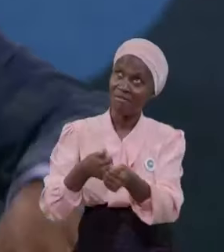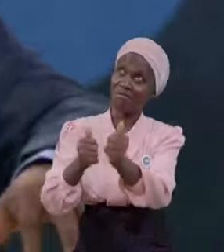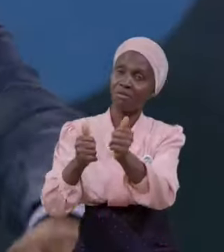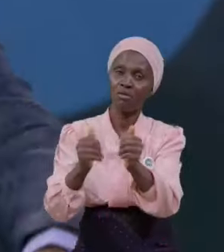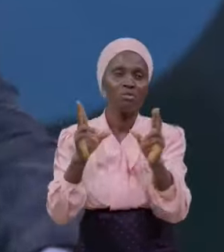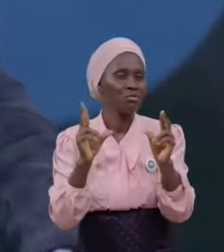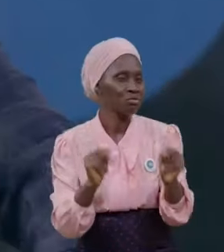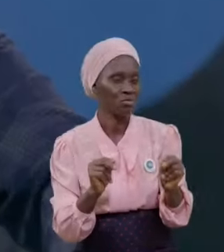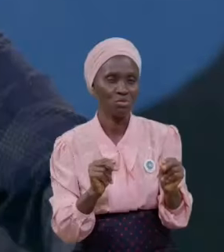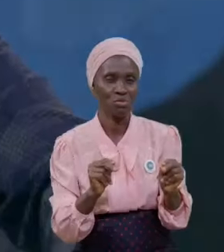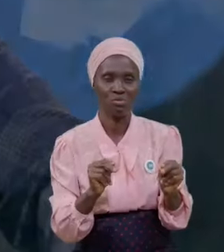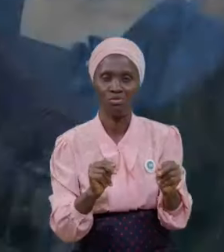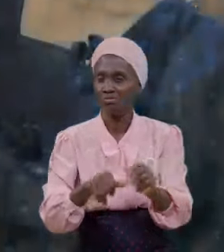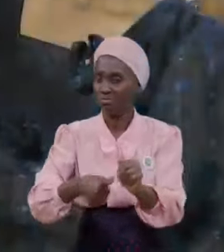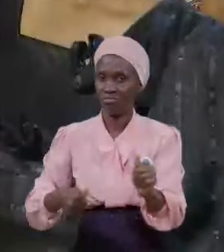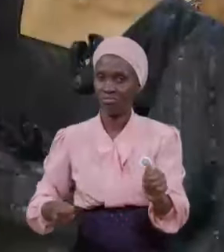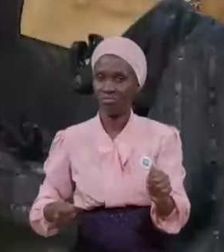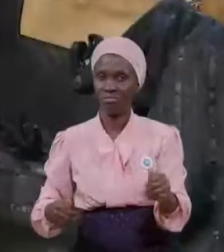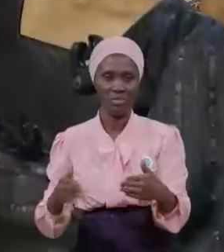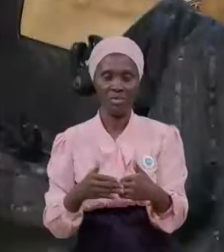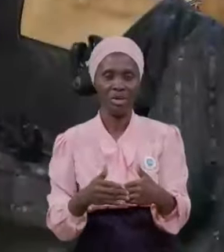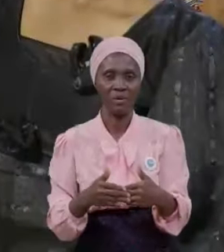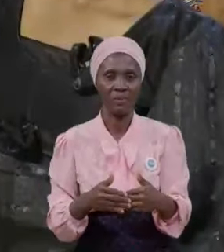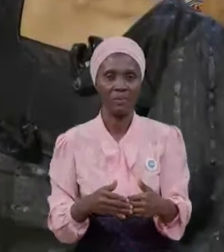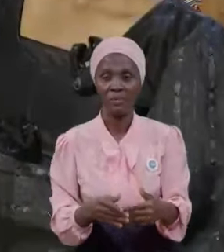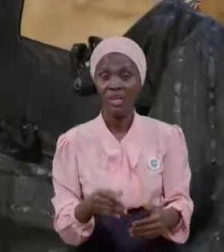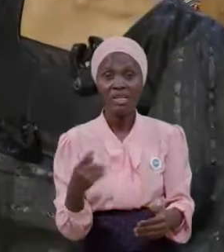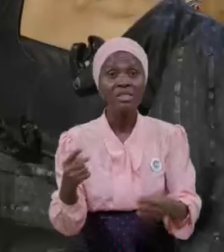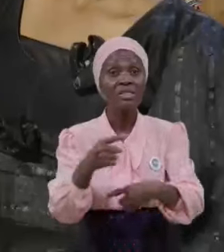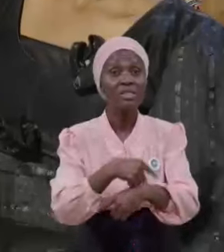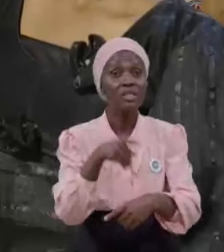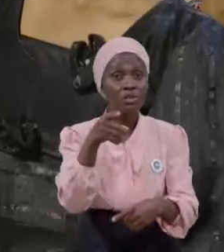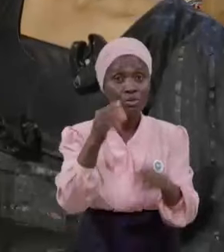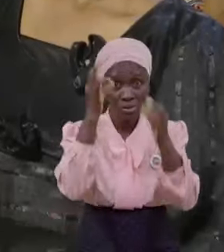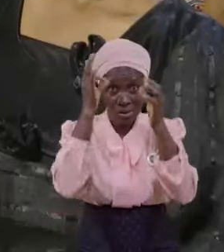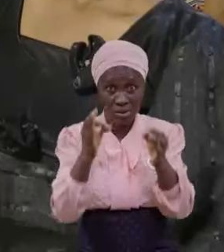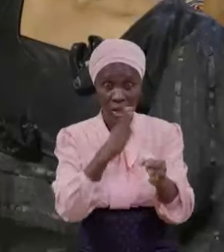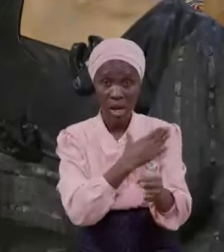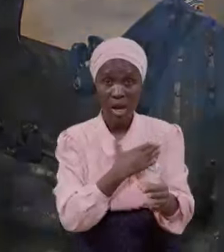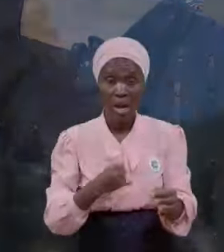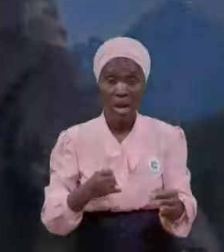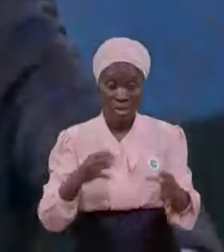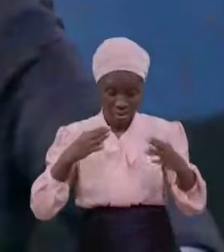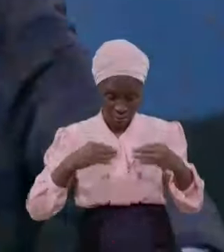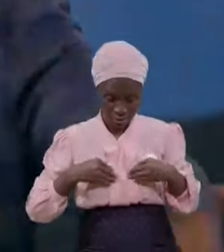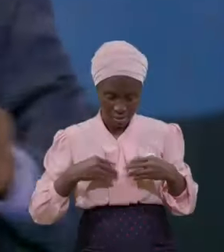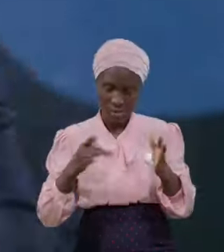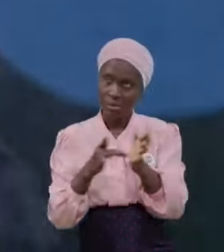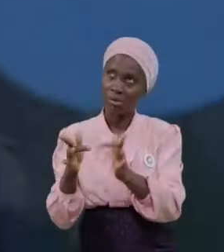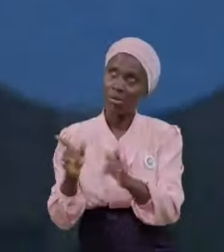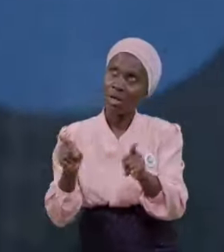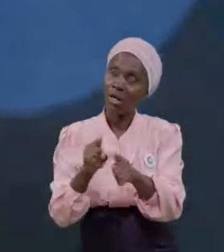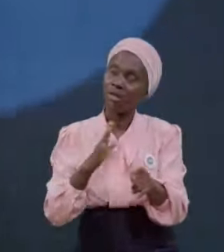the day you decide, I receive Jesus as my Savior, I turn from my sin, I turn to